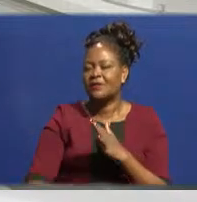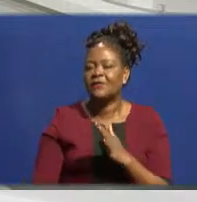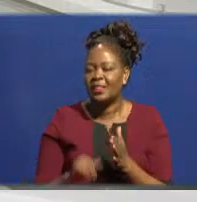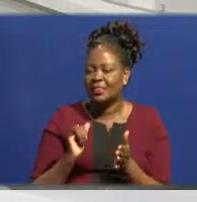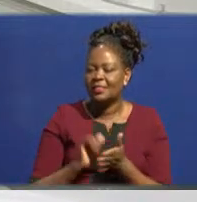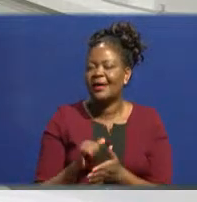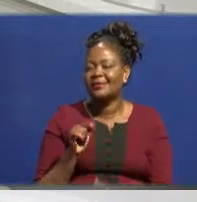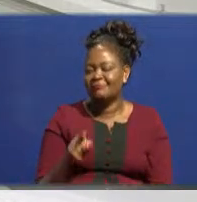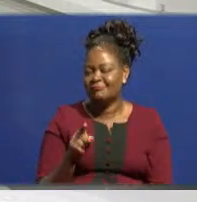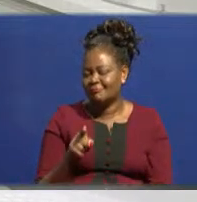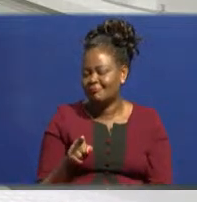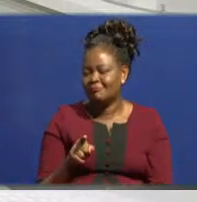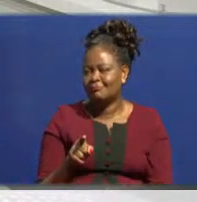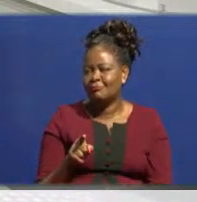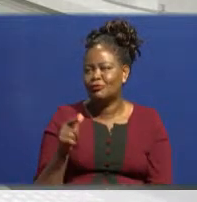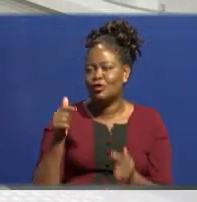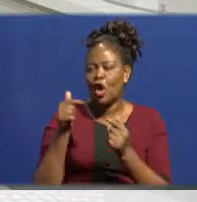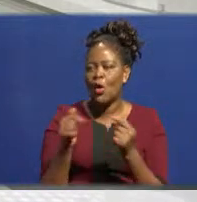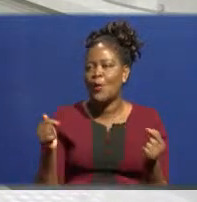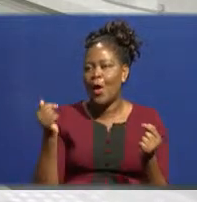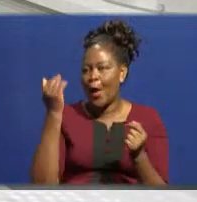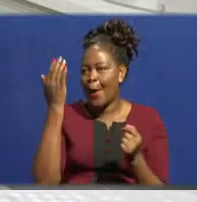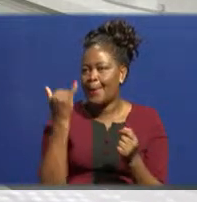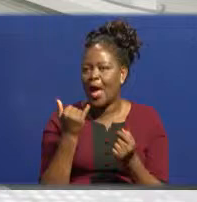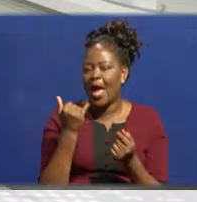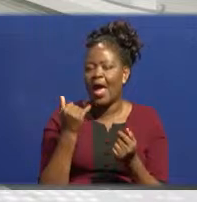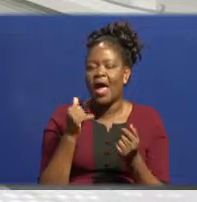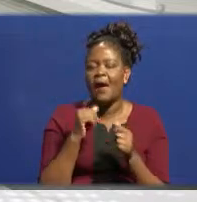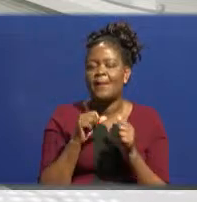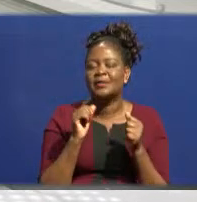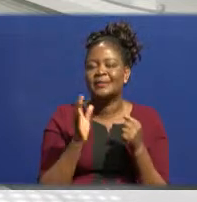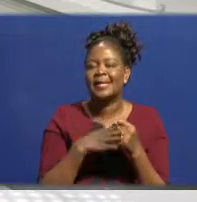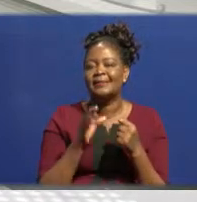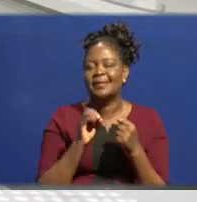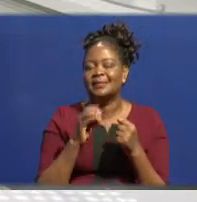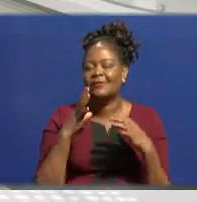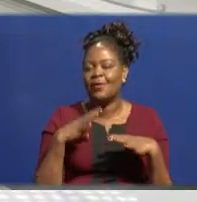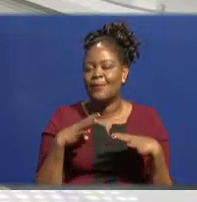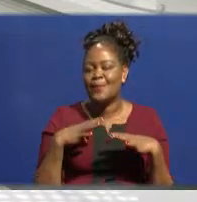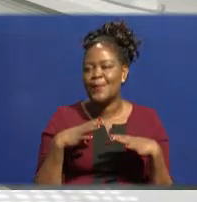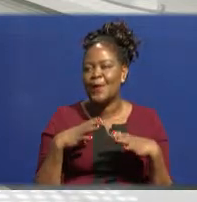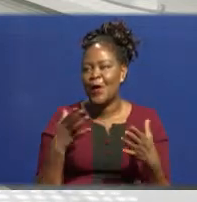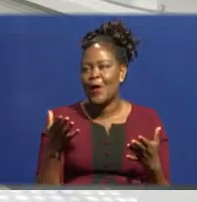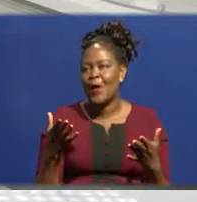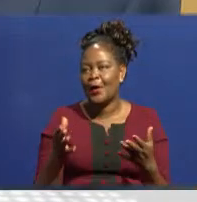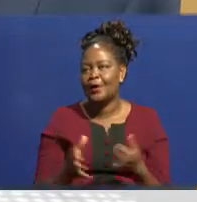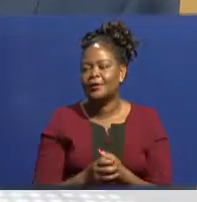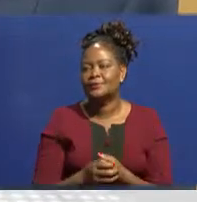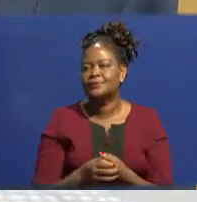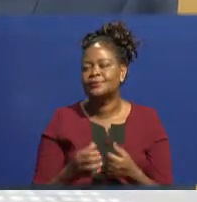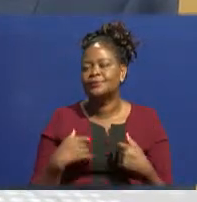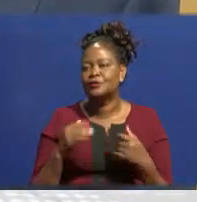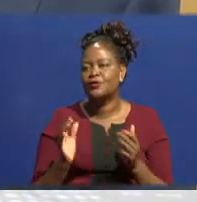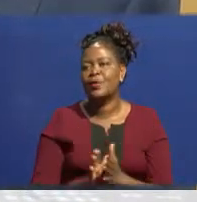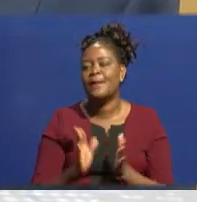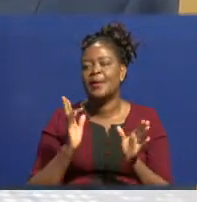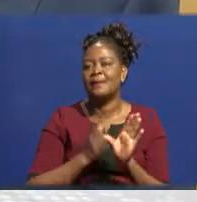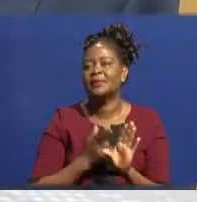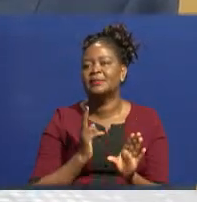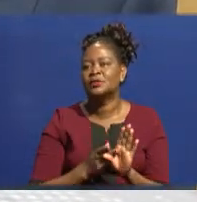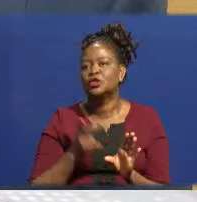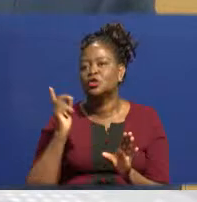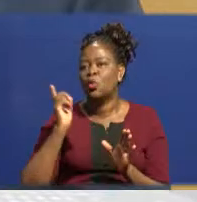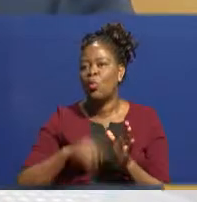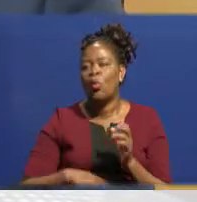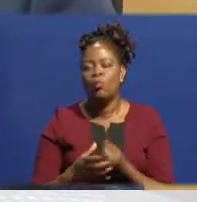that was actually opposed by almost 90% of the people who did public participation. Mm. What